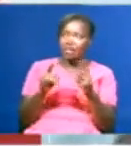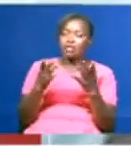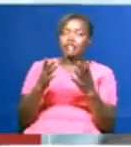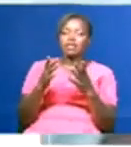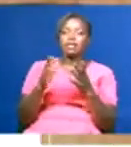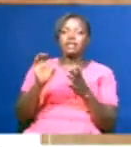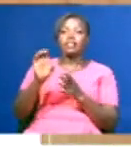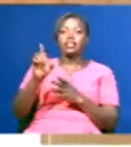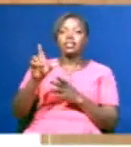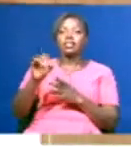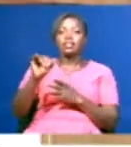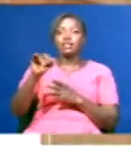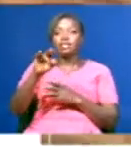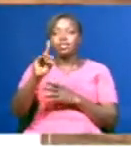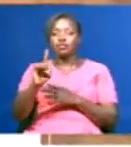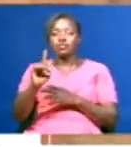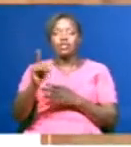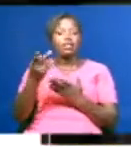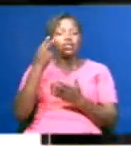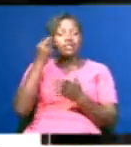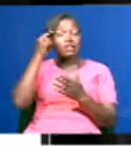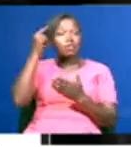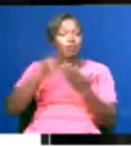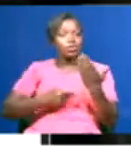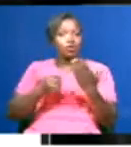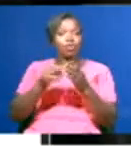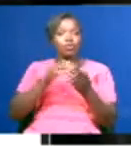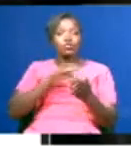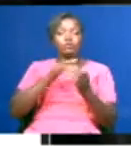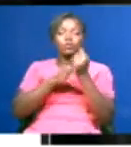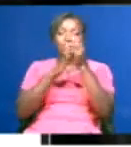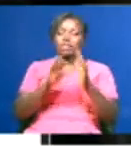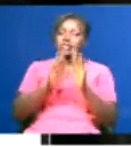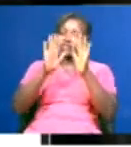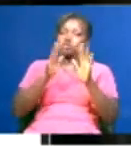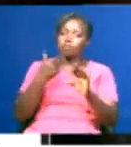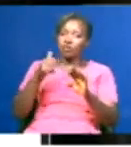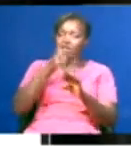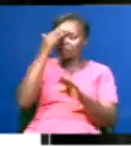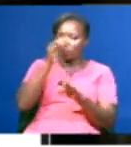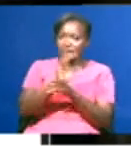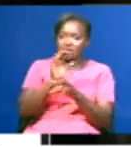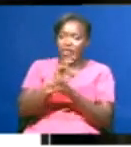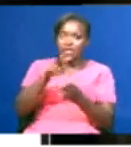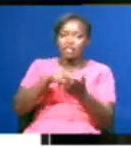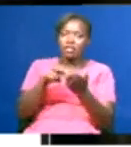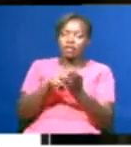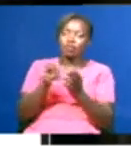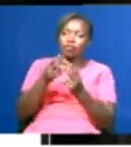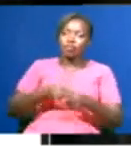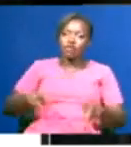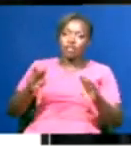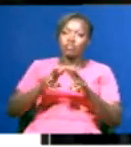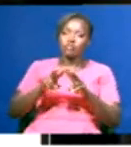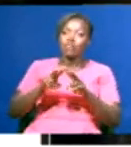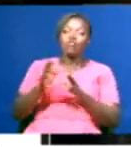on having spiritual leaders serving in that docket? This is significant for us because the church stands for values, the church stands for morality, the